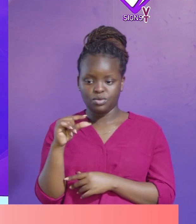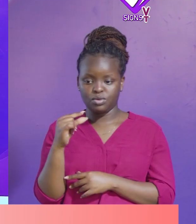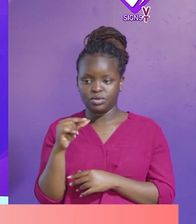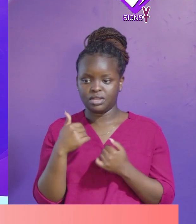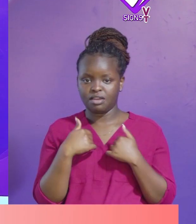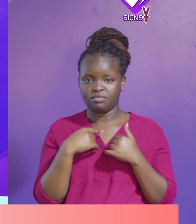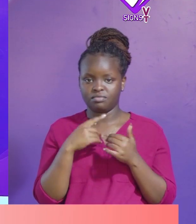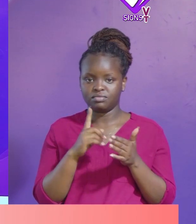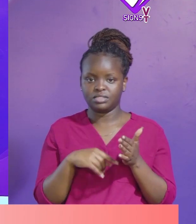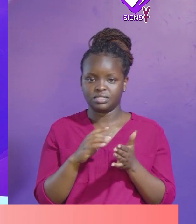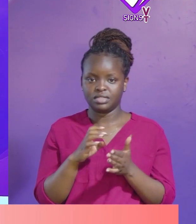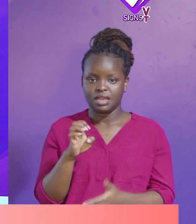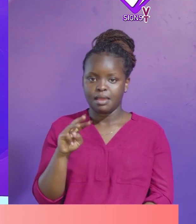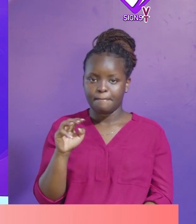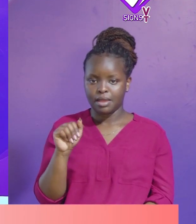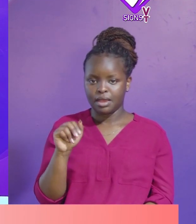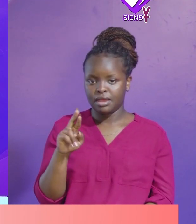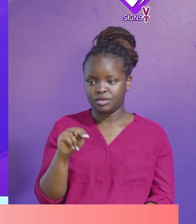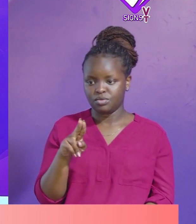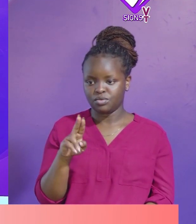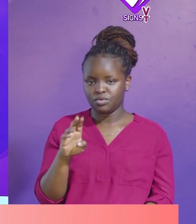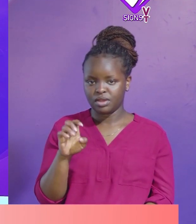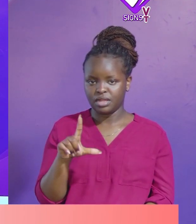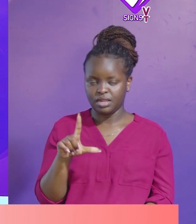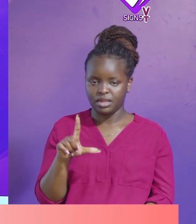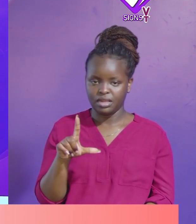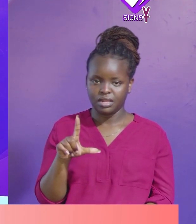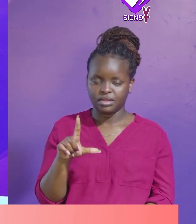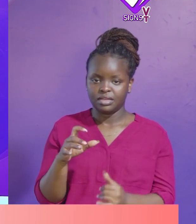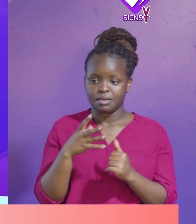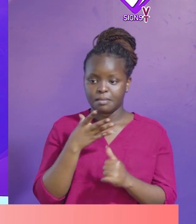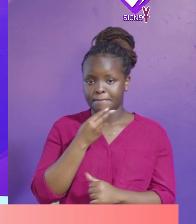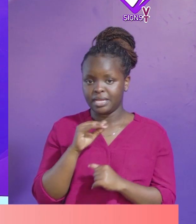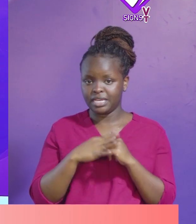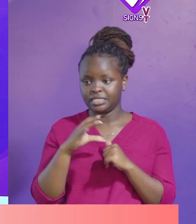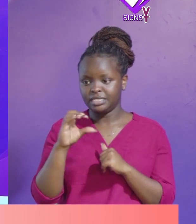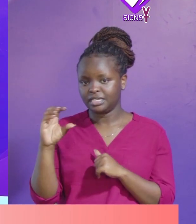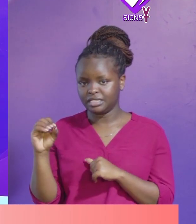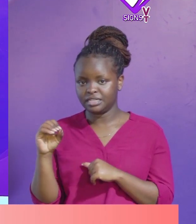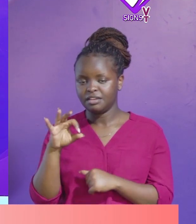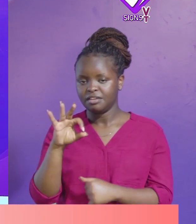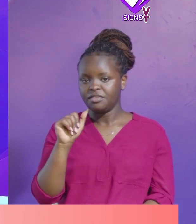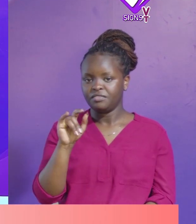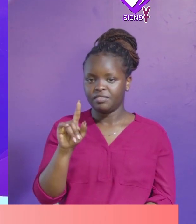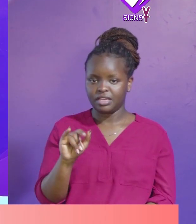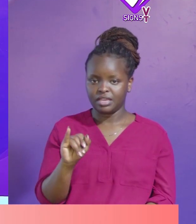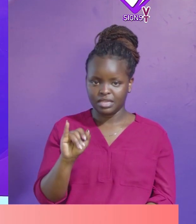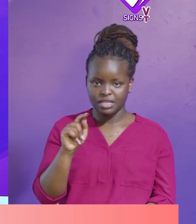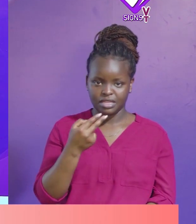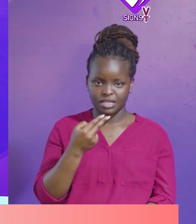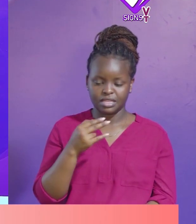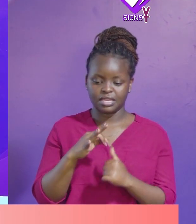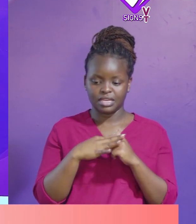had Emmanuel Wanyonyi, that is men 800 meters, Faith Kipyegon, that is women 1500 meters.